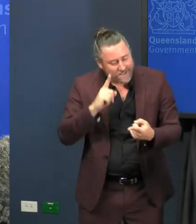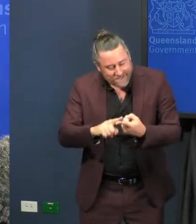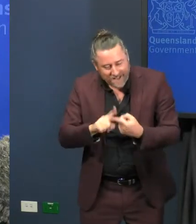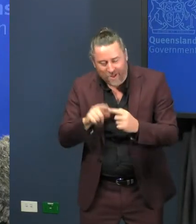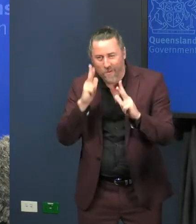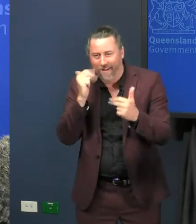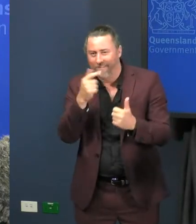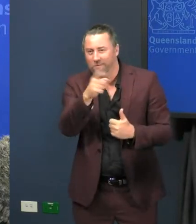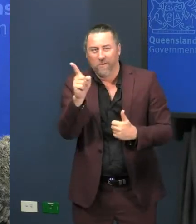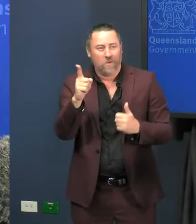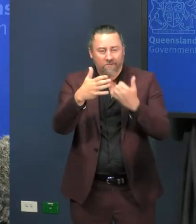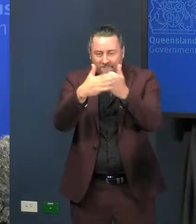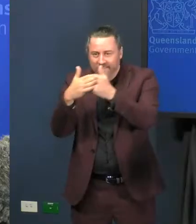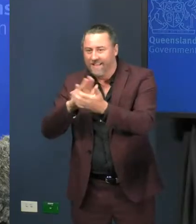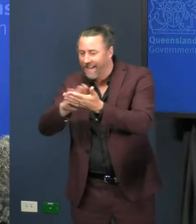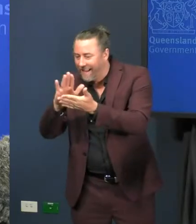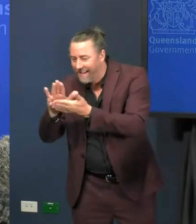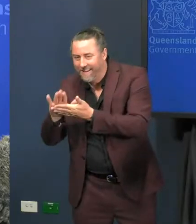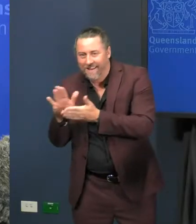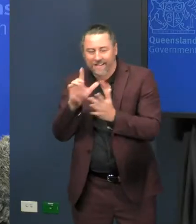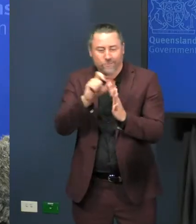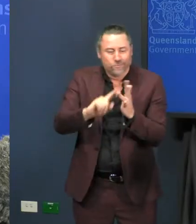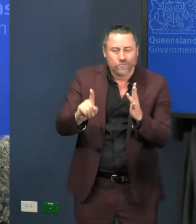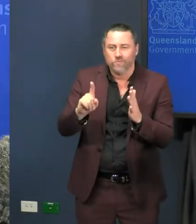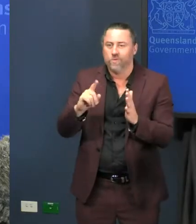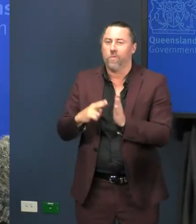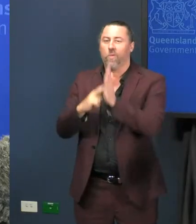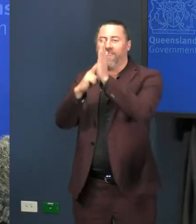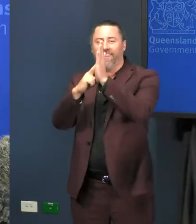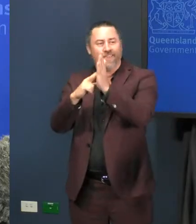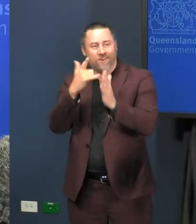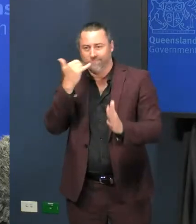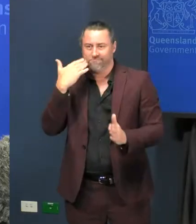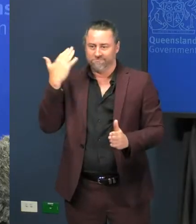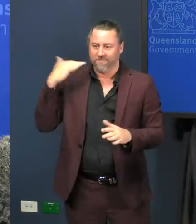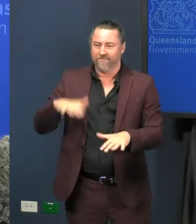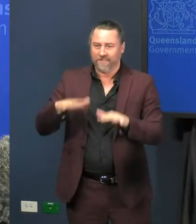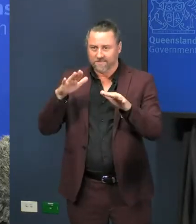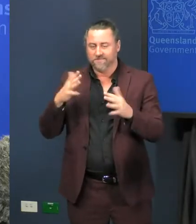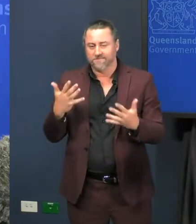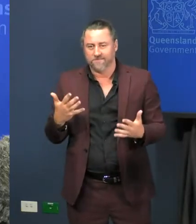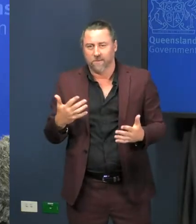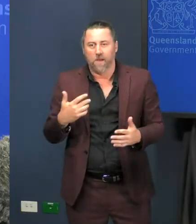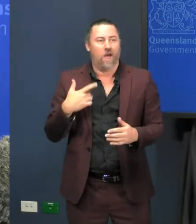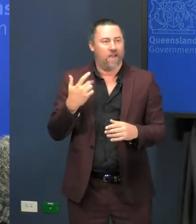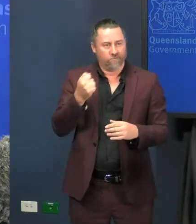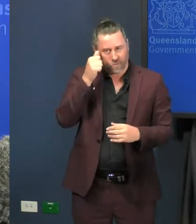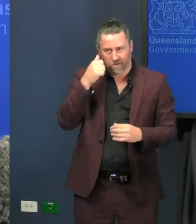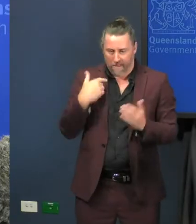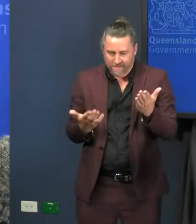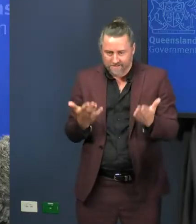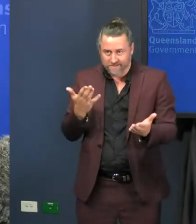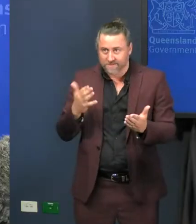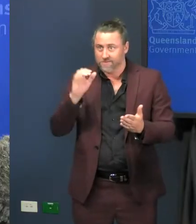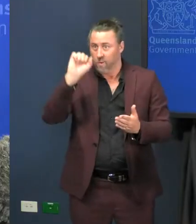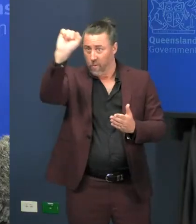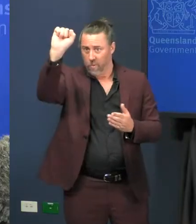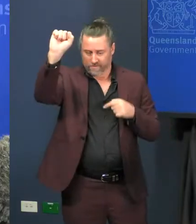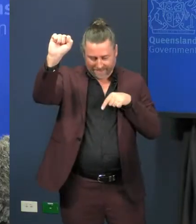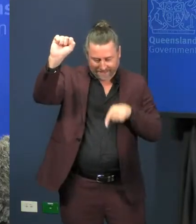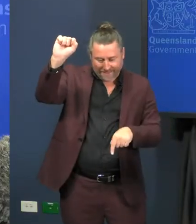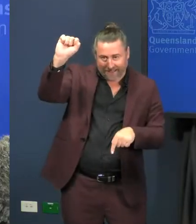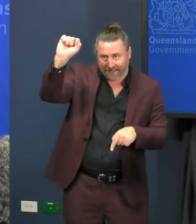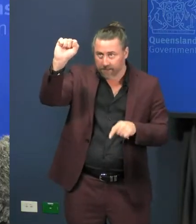those communities that were impacted. And we also have a laser-like focus on the challenges that have been raised.